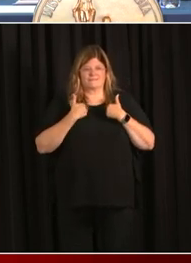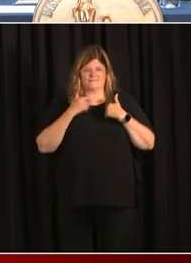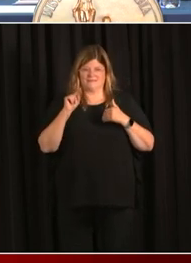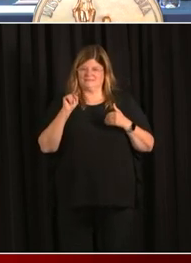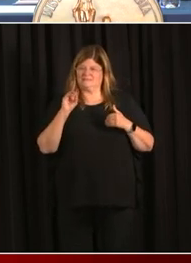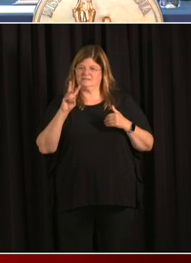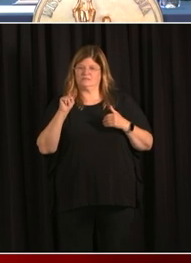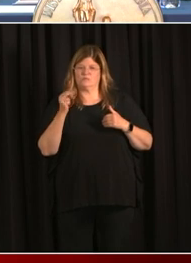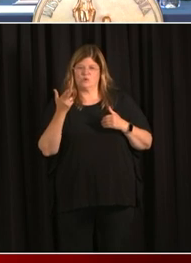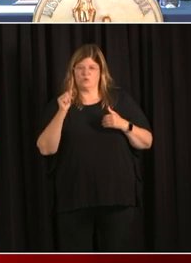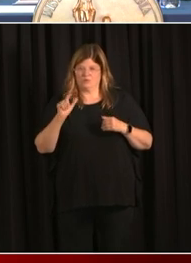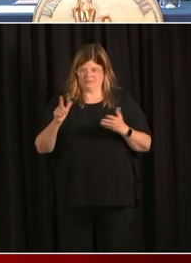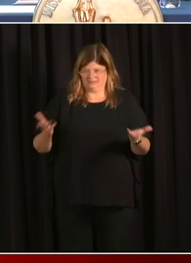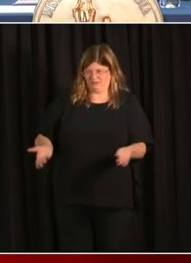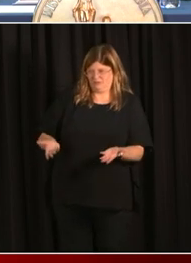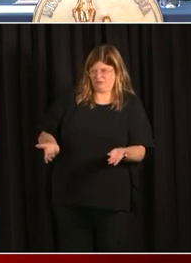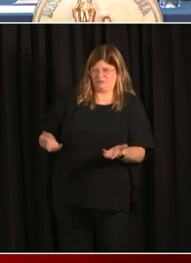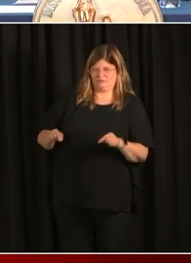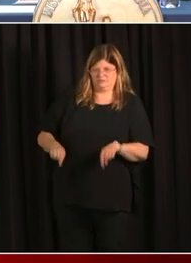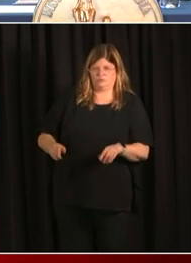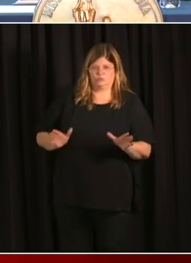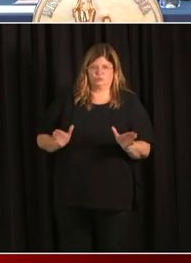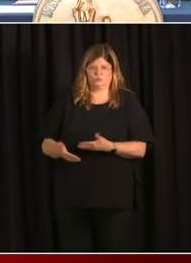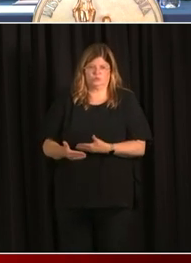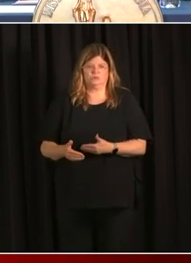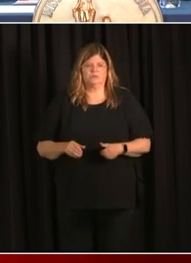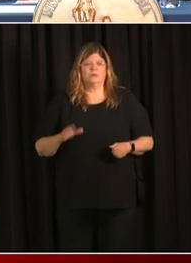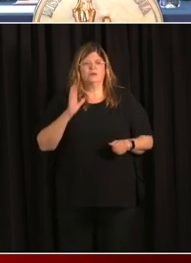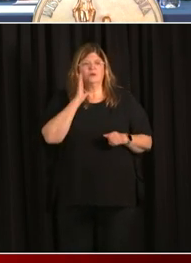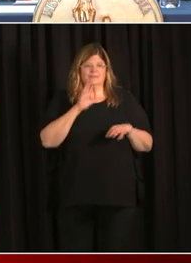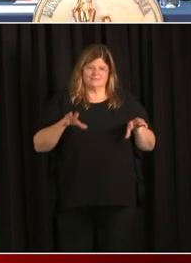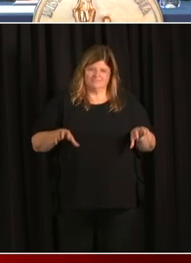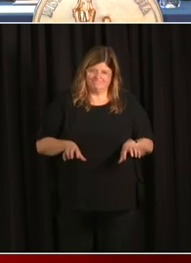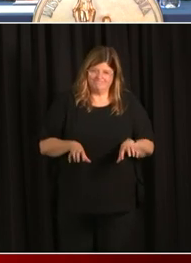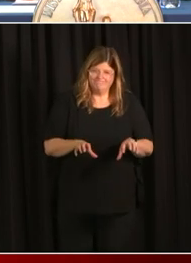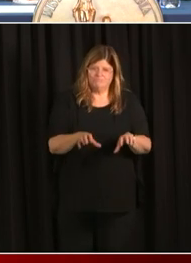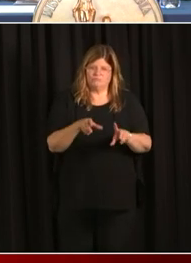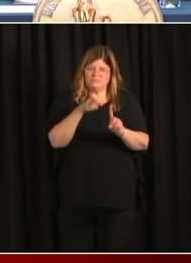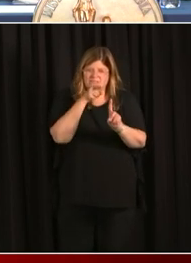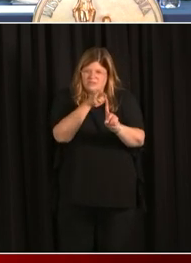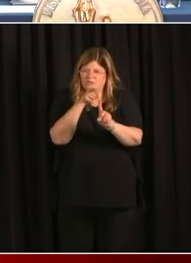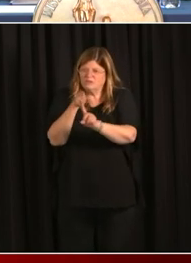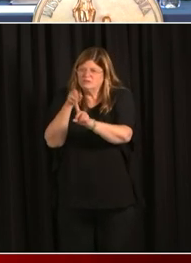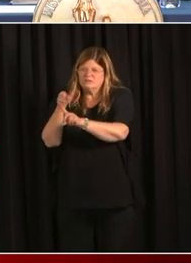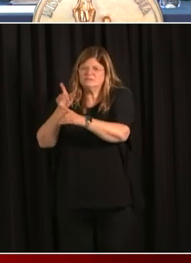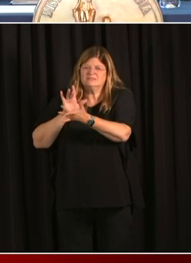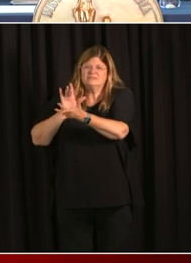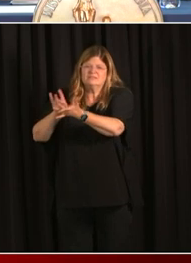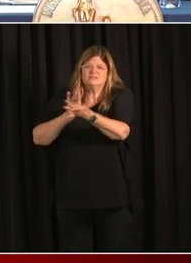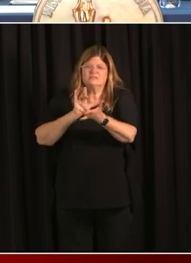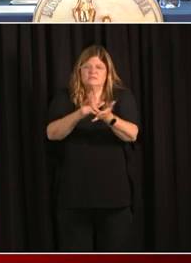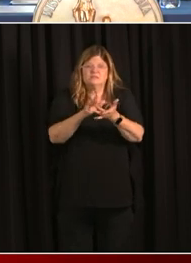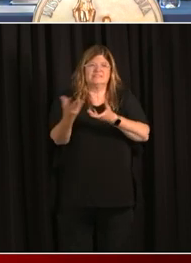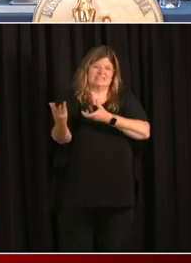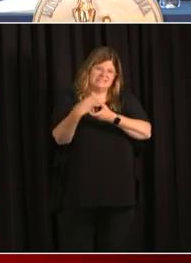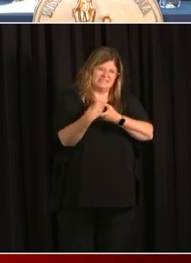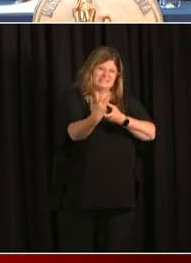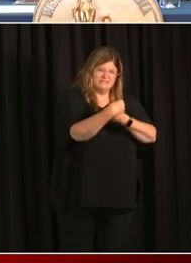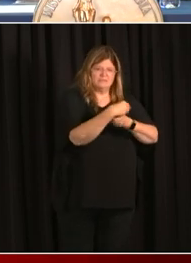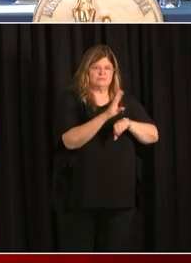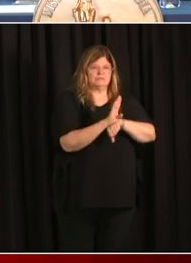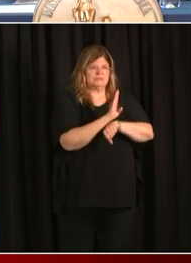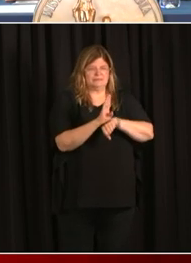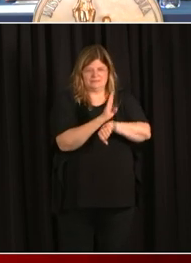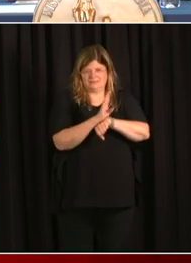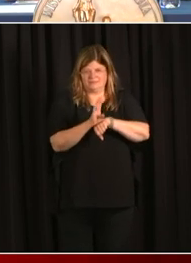this room and is conducting targeted outreach and engaging businesses. The economic